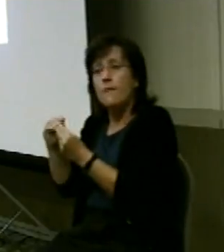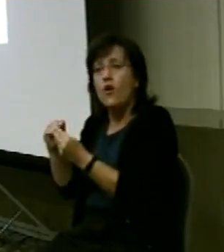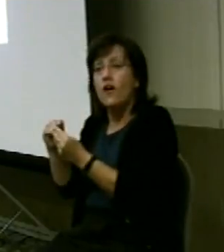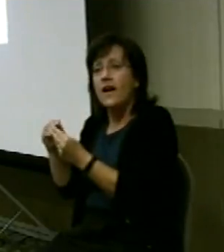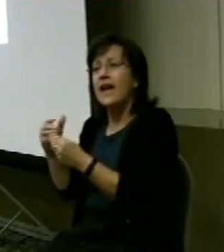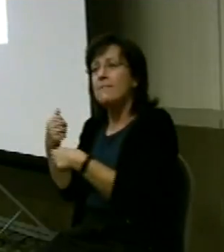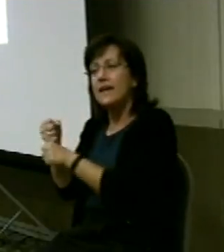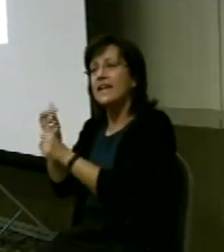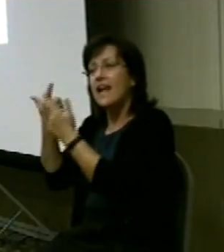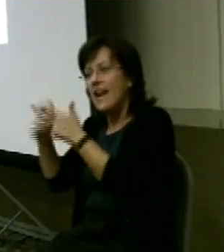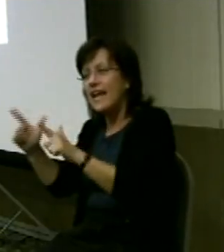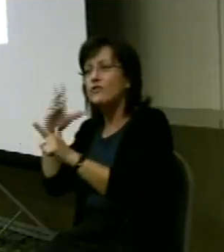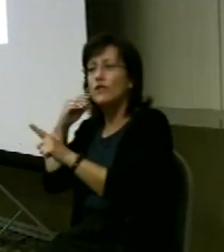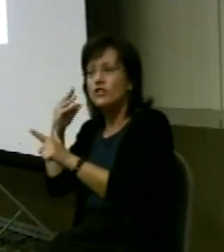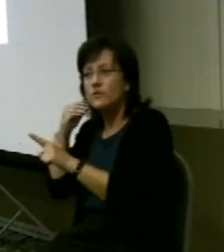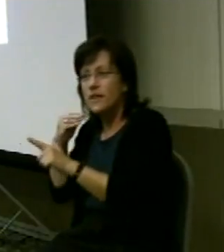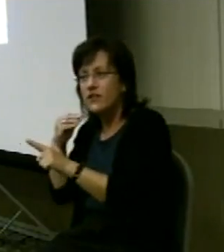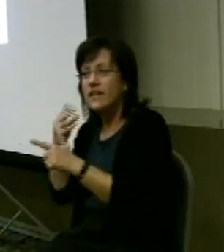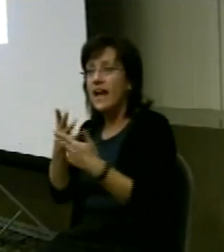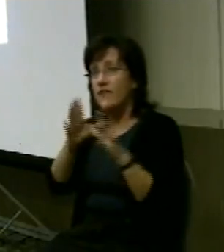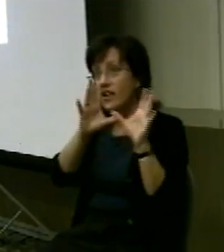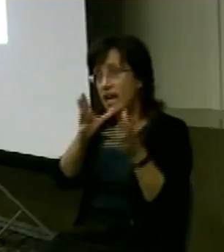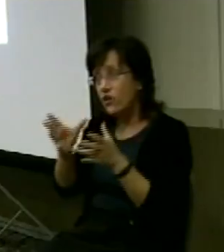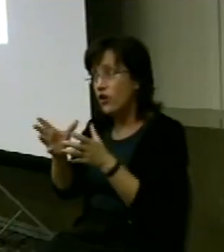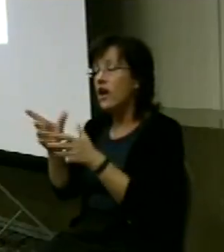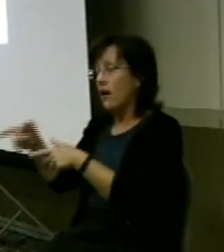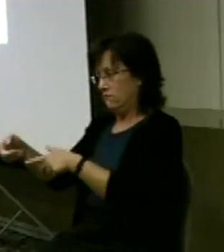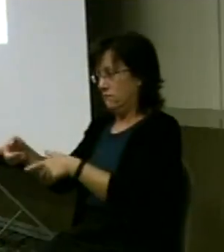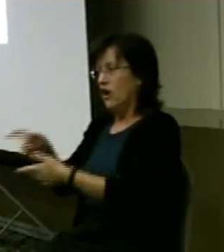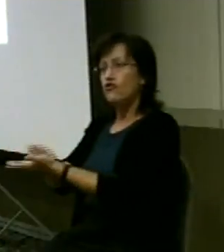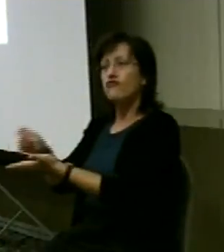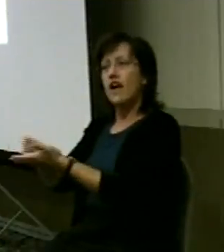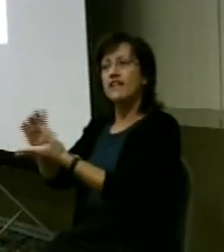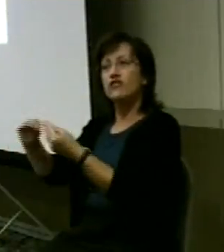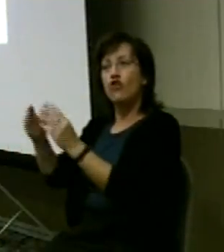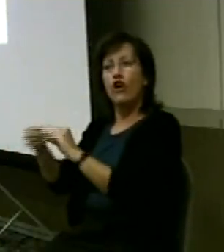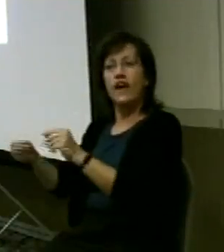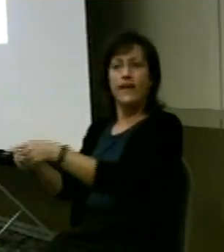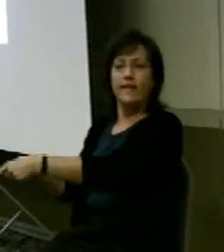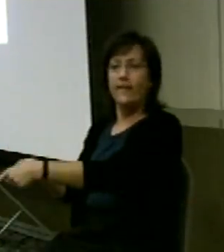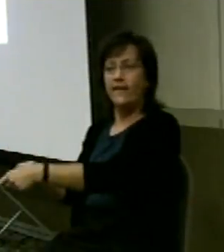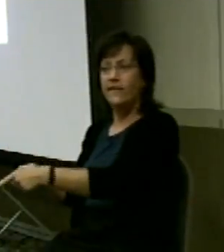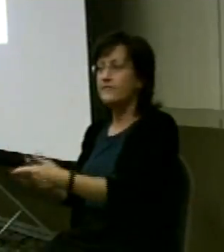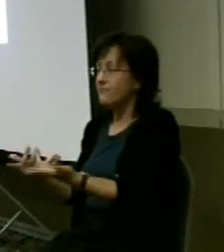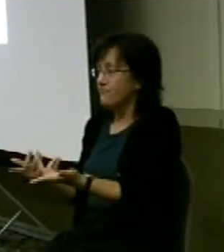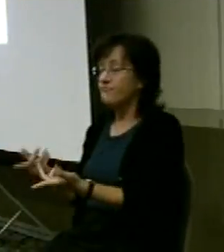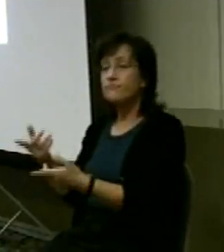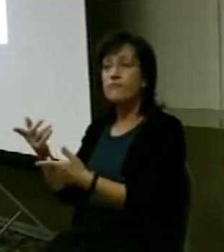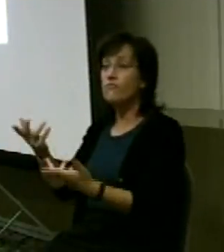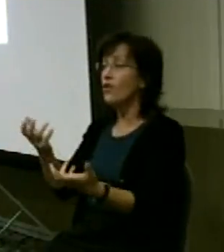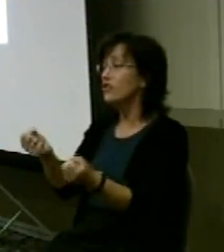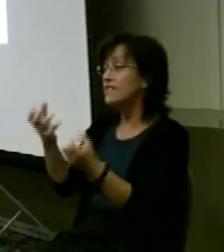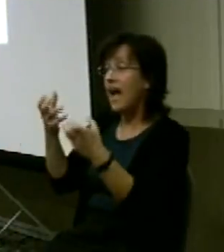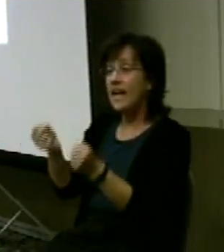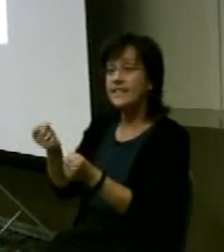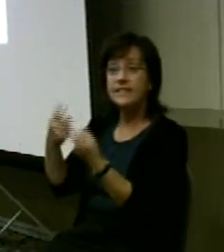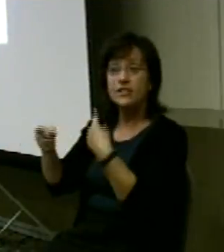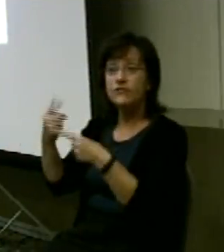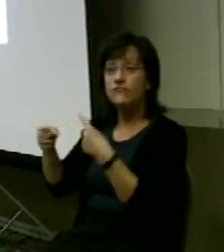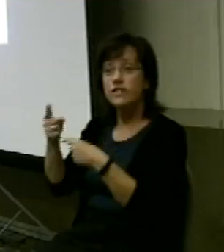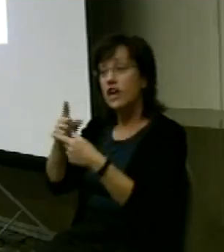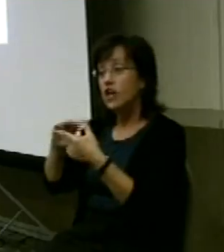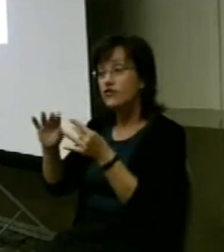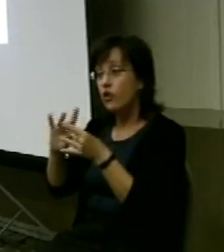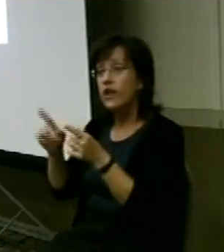experience activity. Then after they categorize, now they write a story about it, or they sign a story about it and we videotape them, something like that. So you